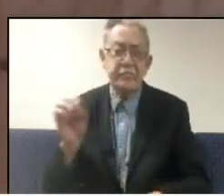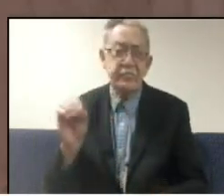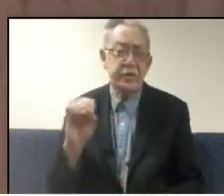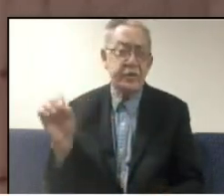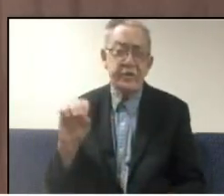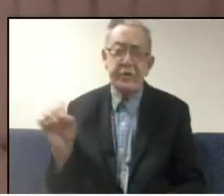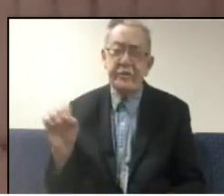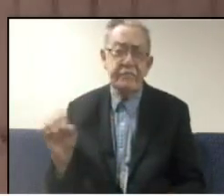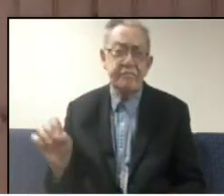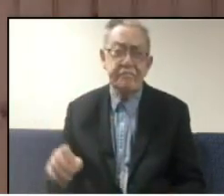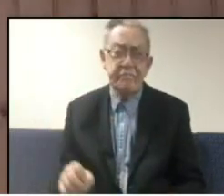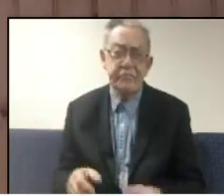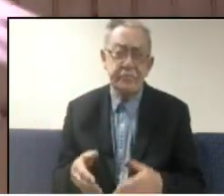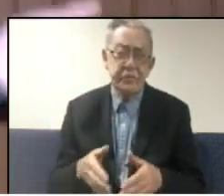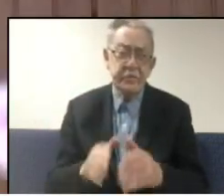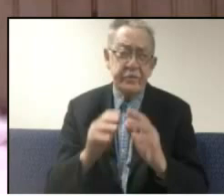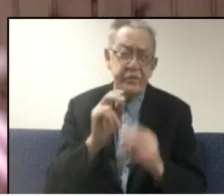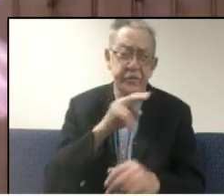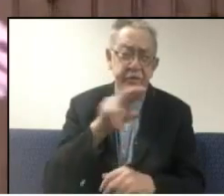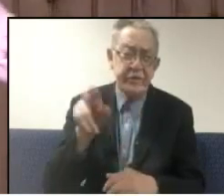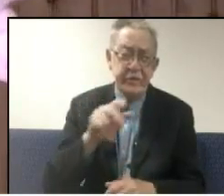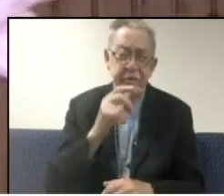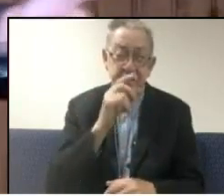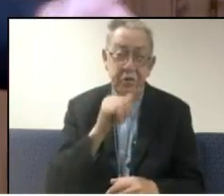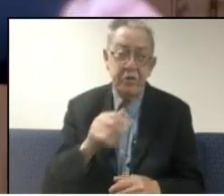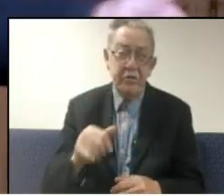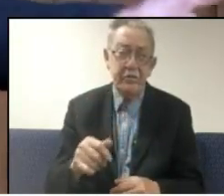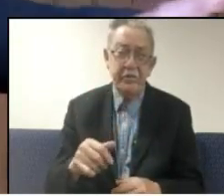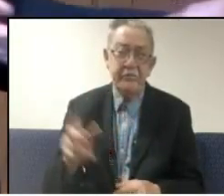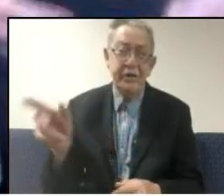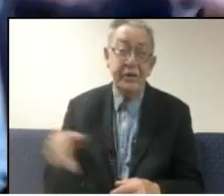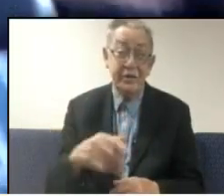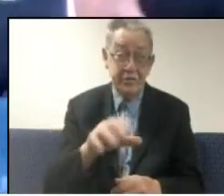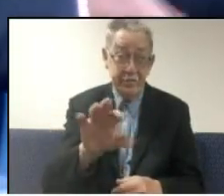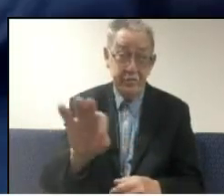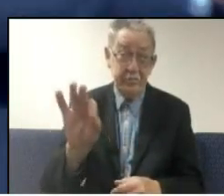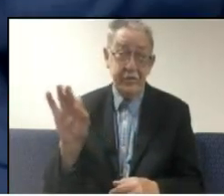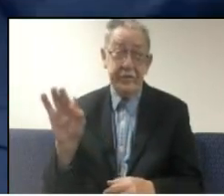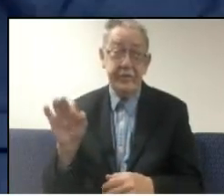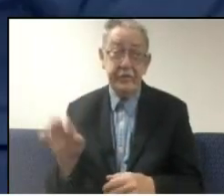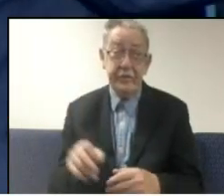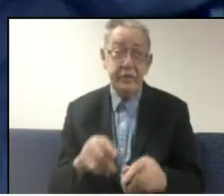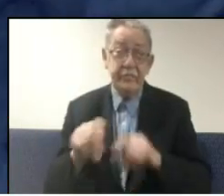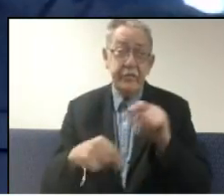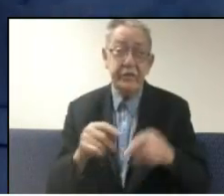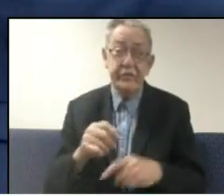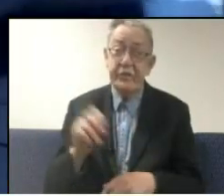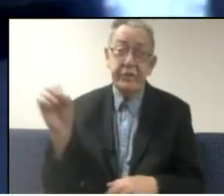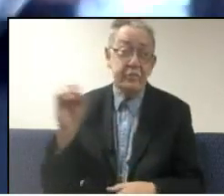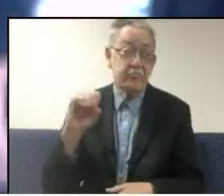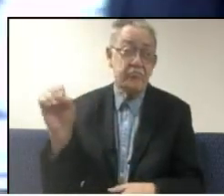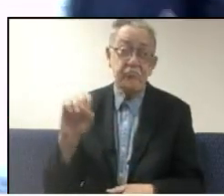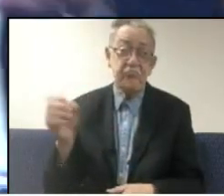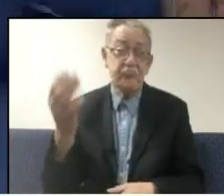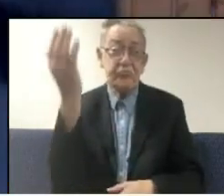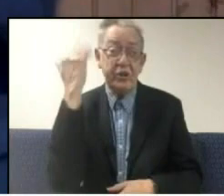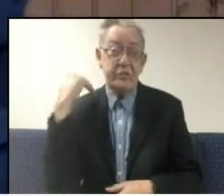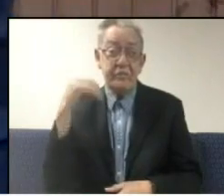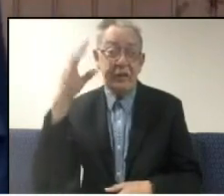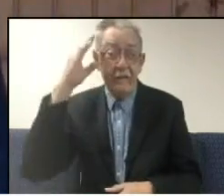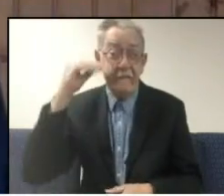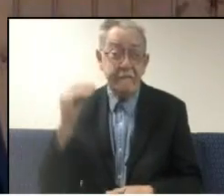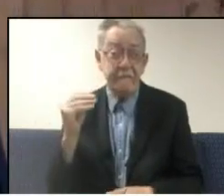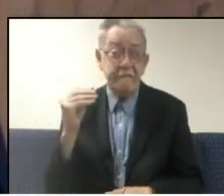in some ways, it almost looks like that's who he winds up calling, is those who have no past